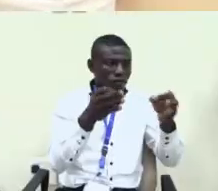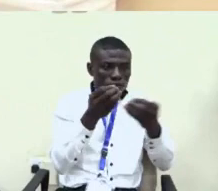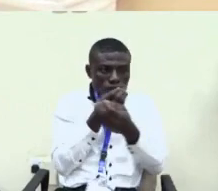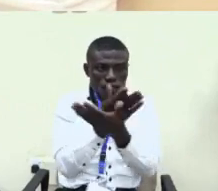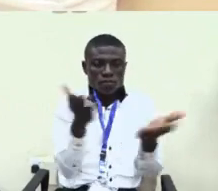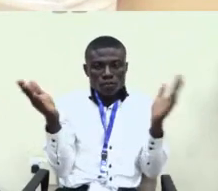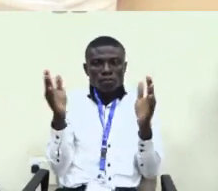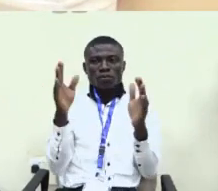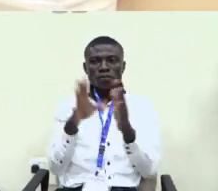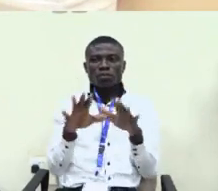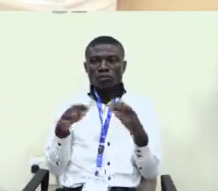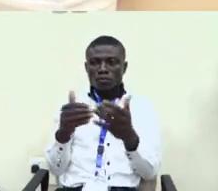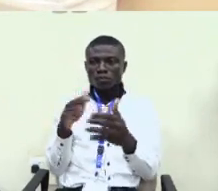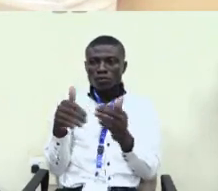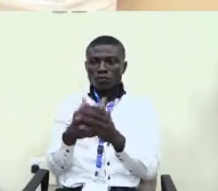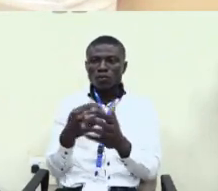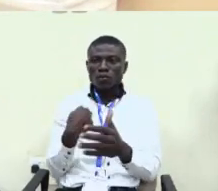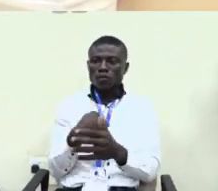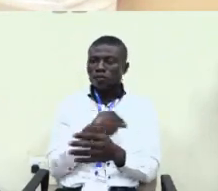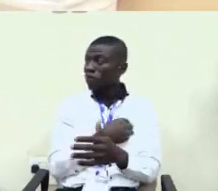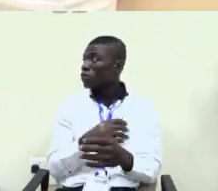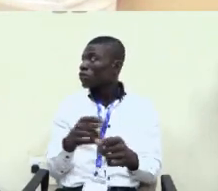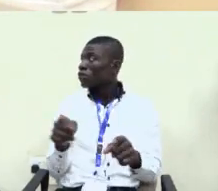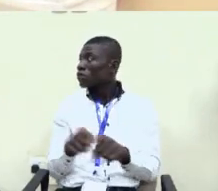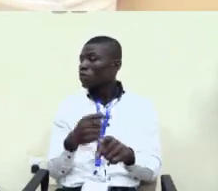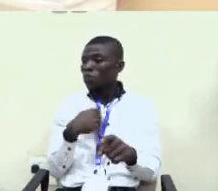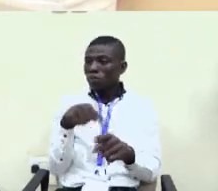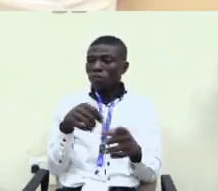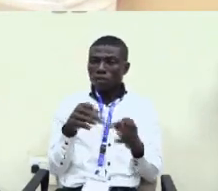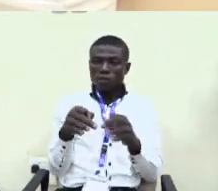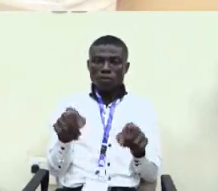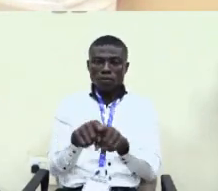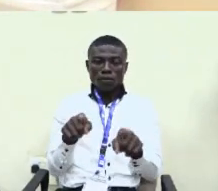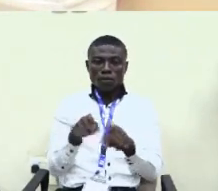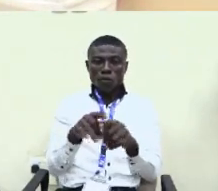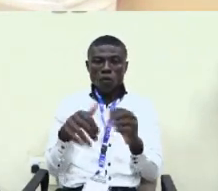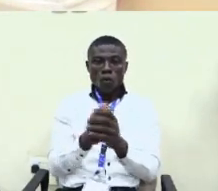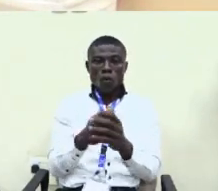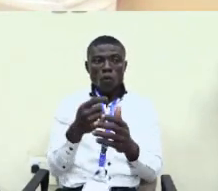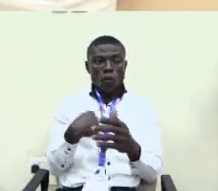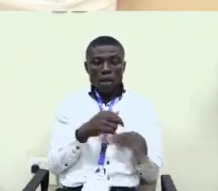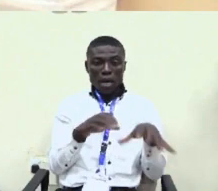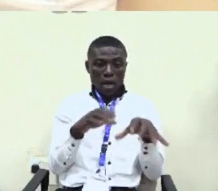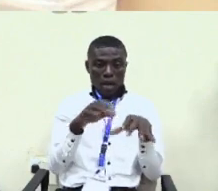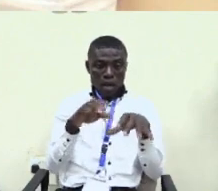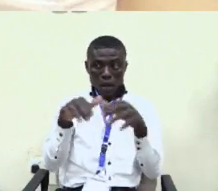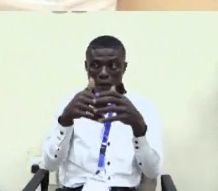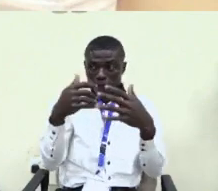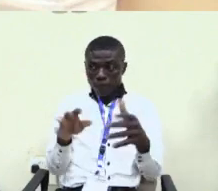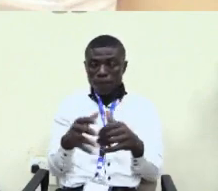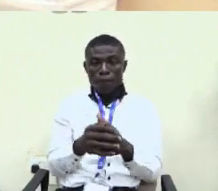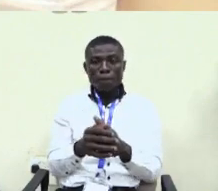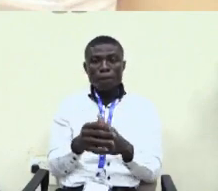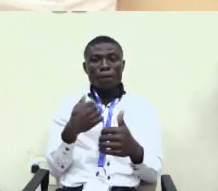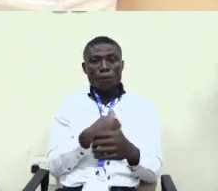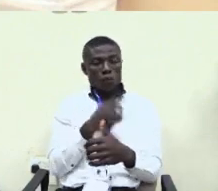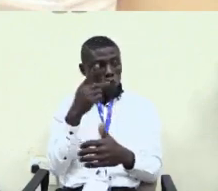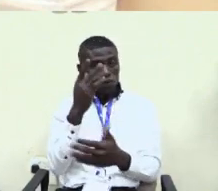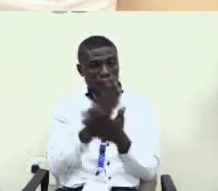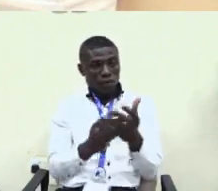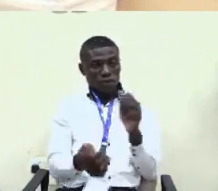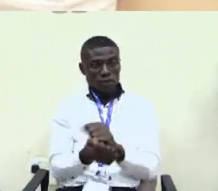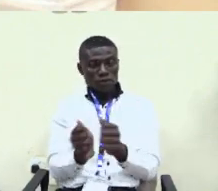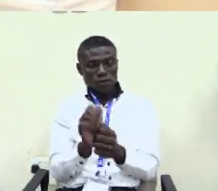information to community members. I must say that as a result of this intervention, we saw some